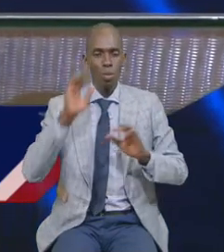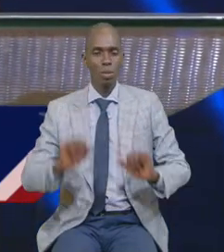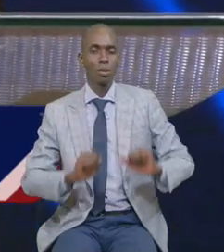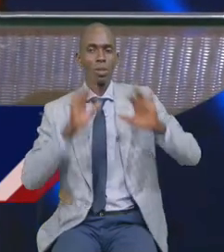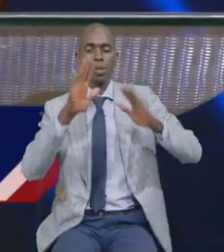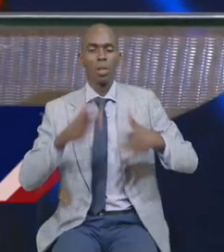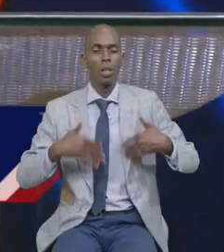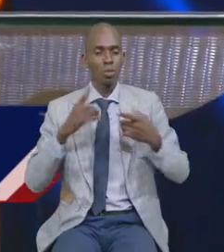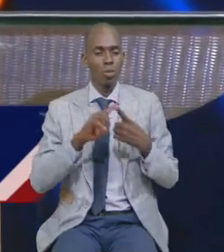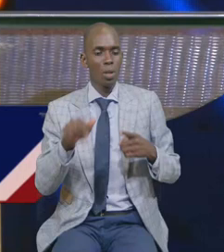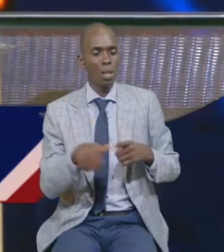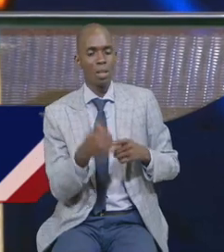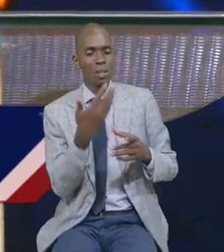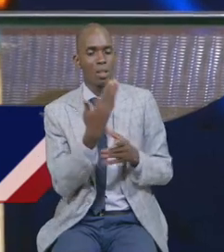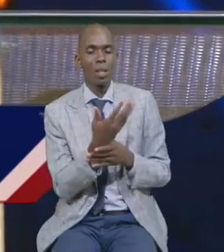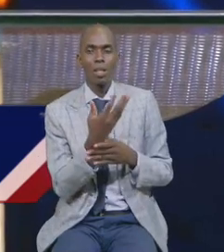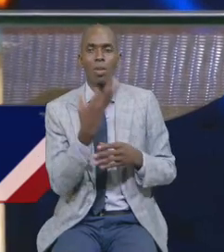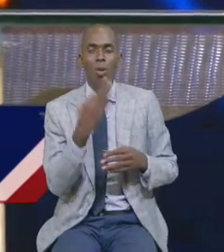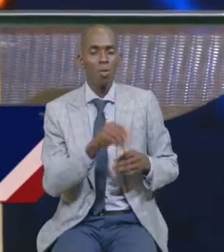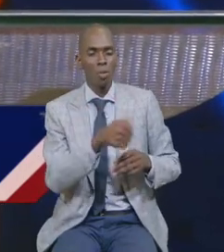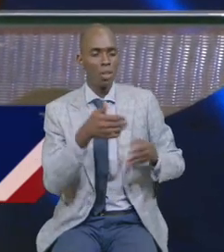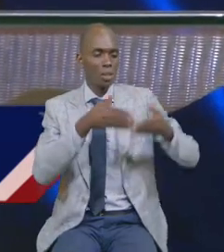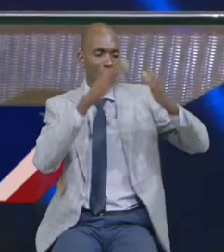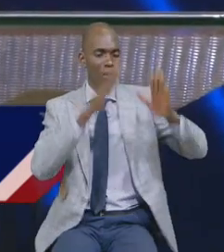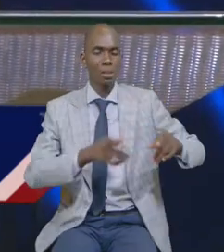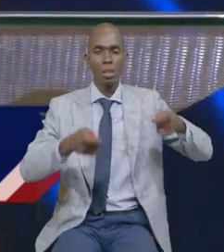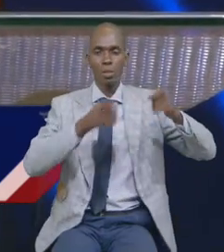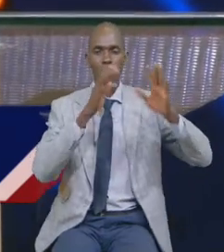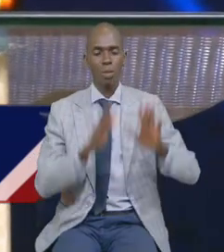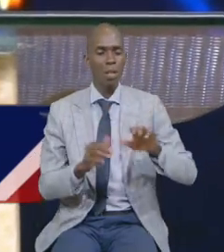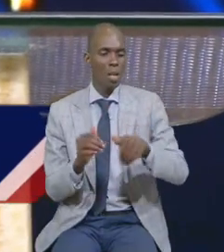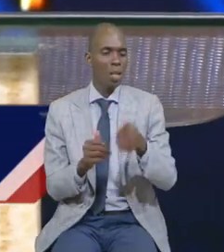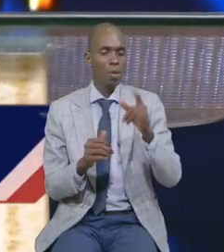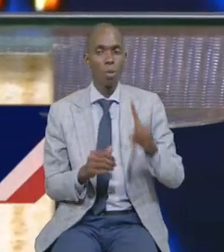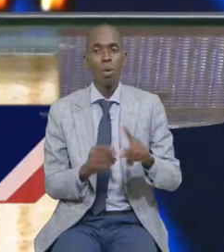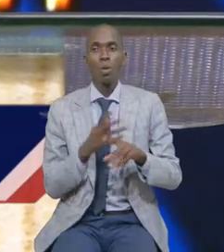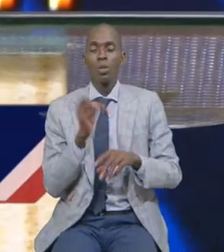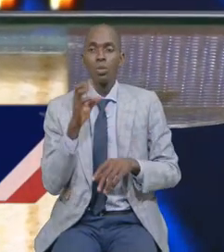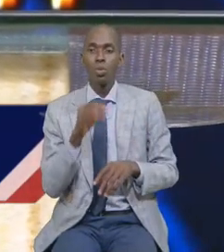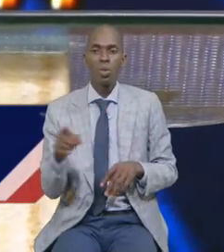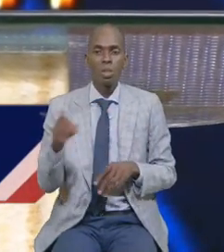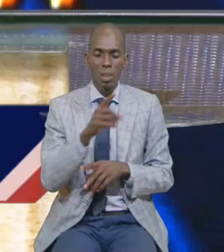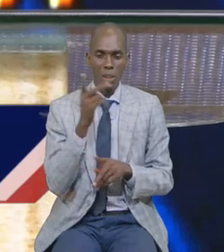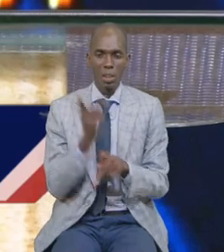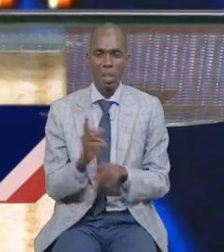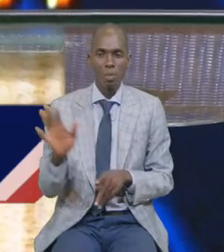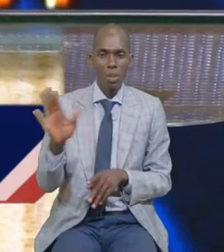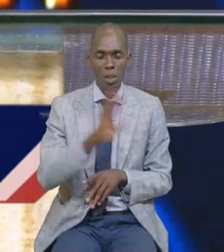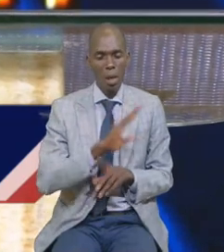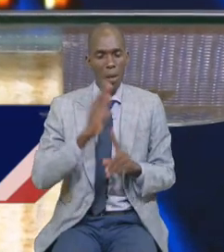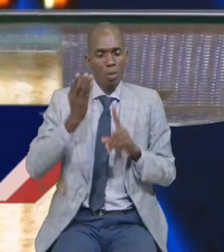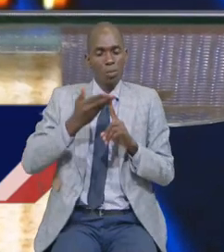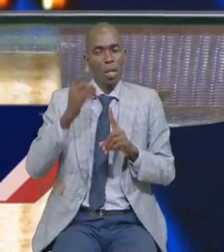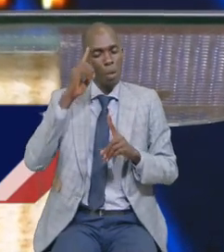any monarch, any man, anyone. And so they kept their conviction constant, and they